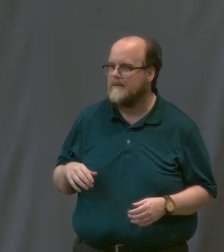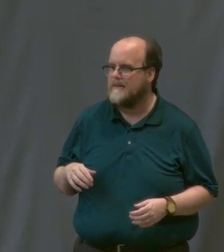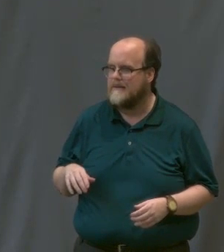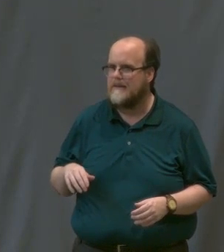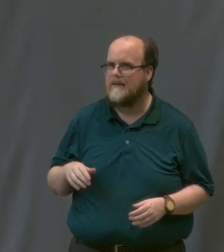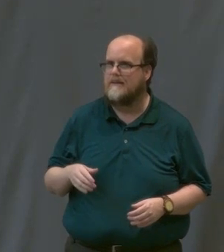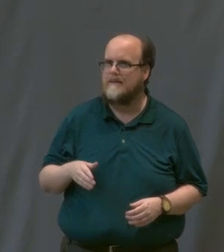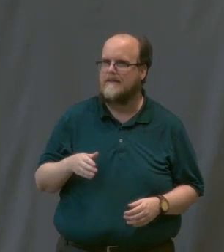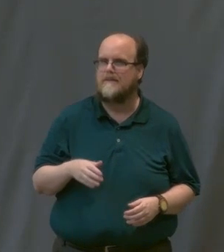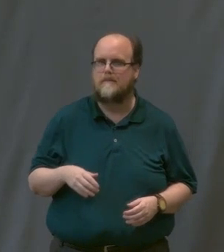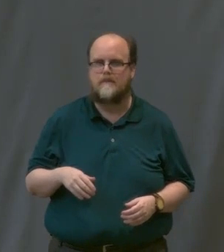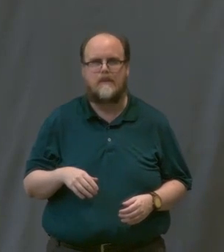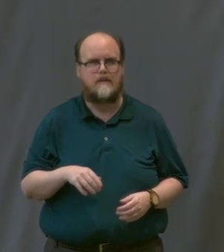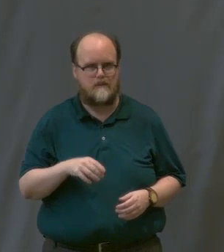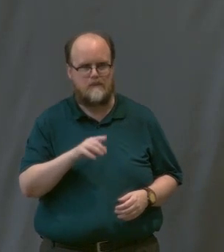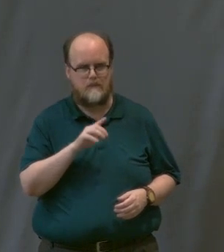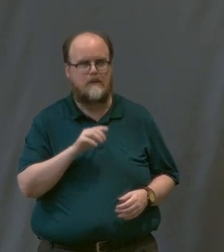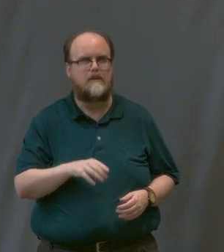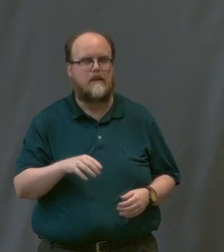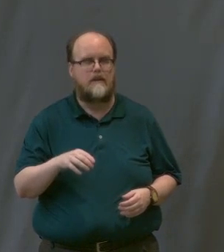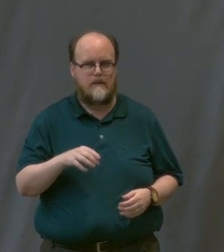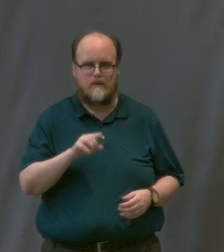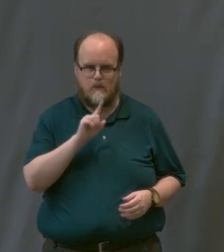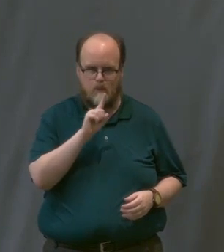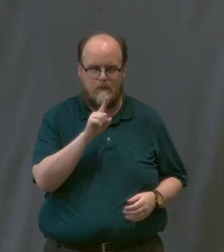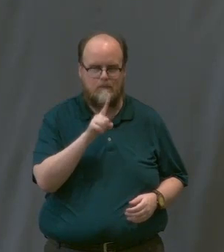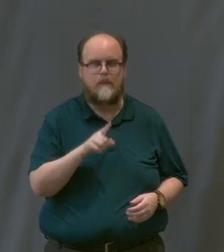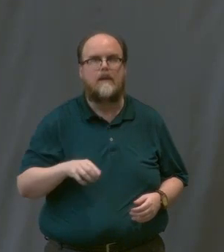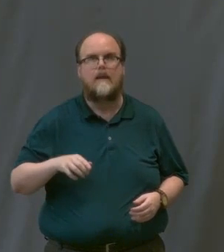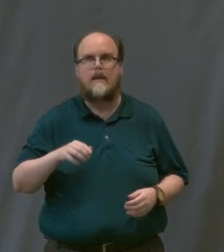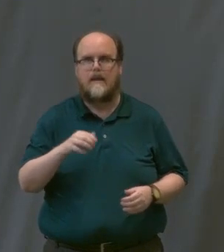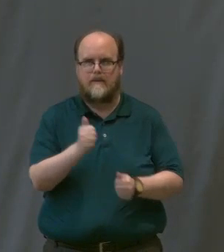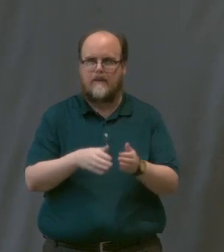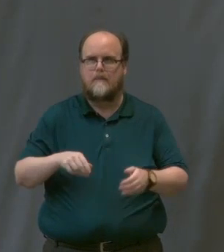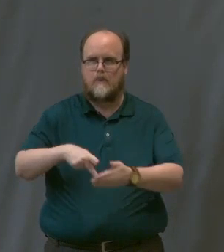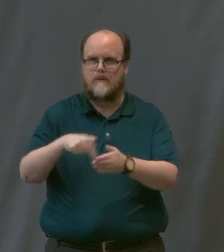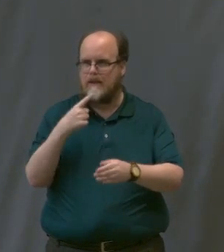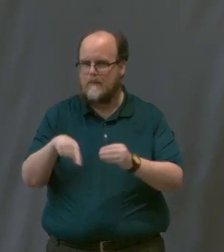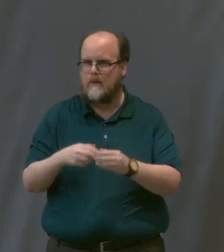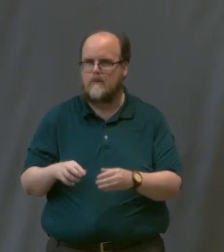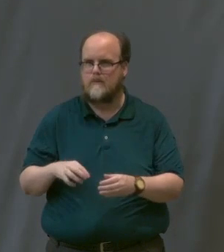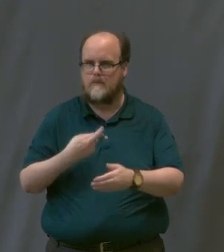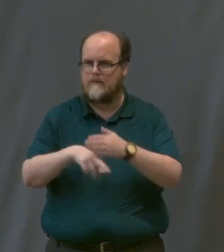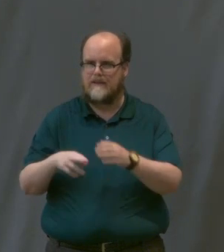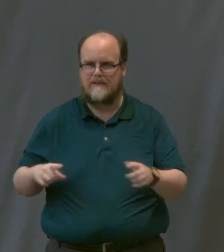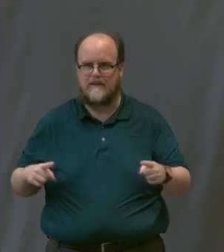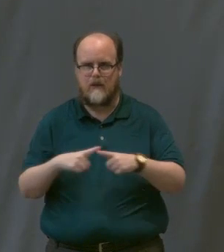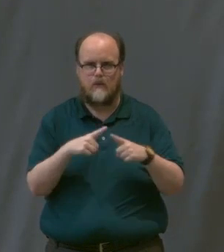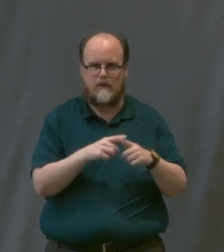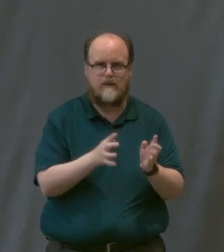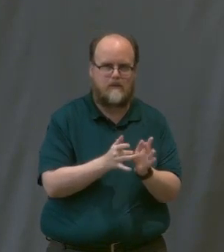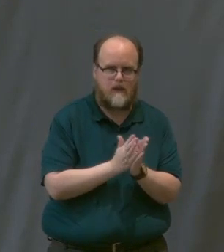Okay. Absolutely. Just about everything premillennialists claim about the book of Revelation contradicts the Bible